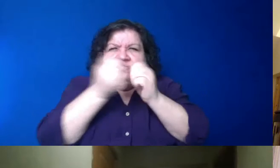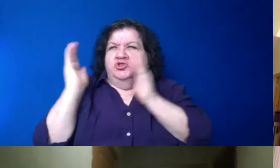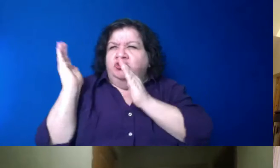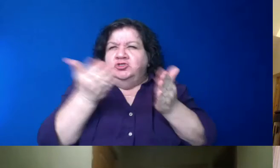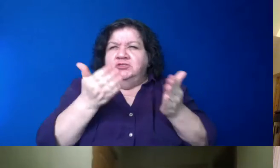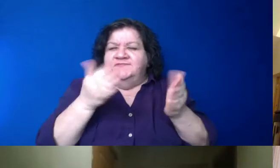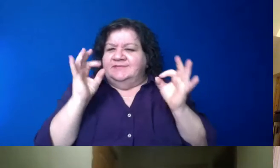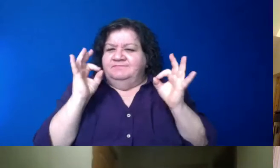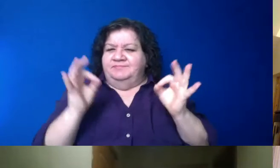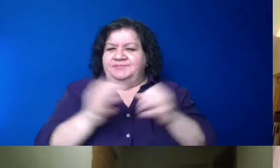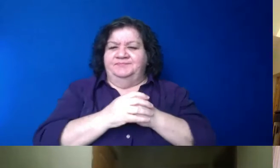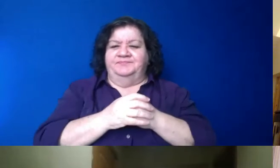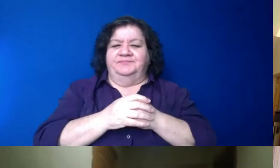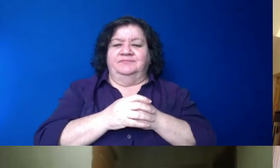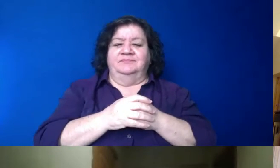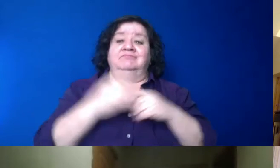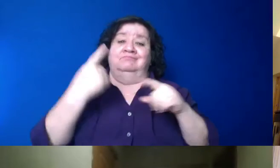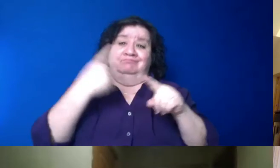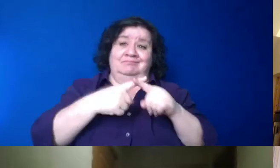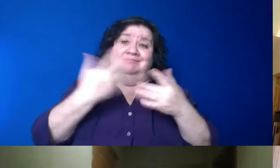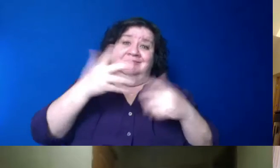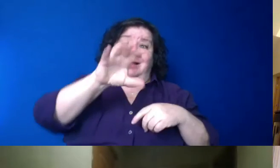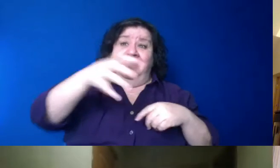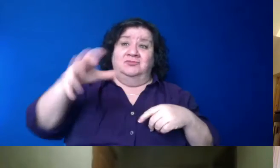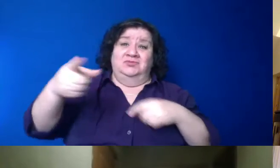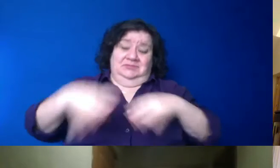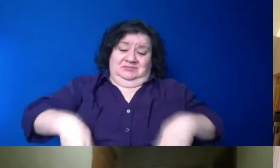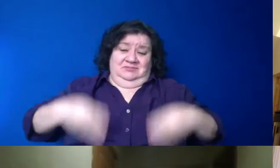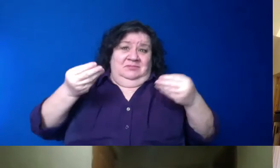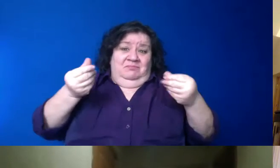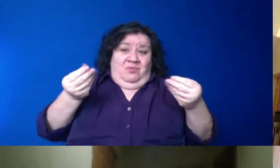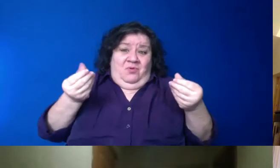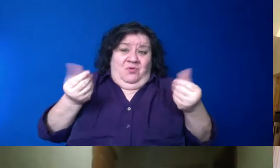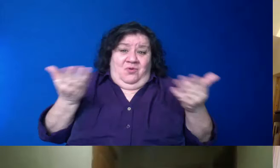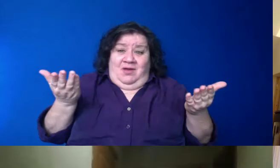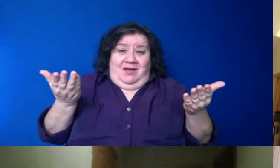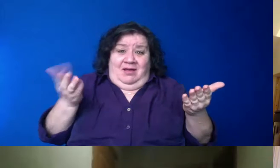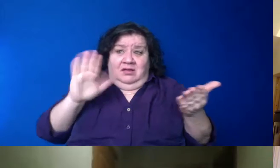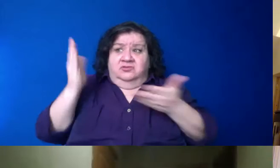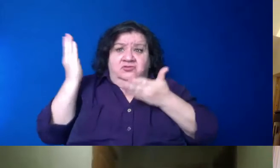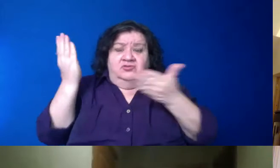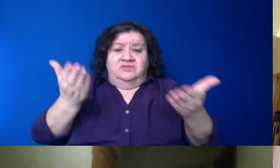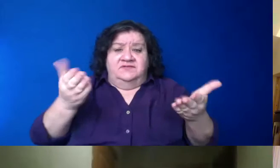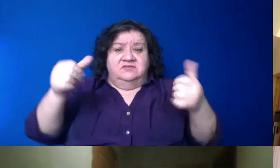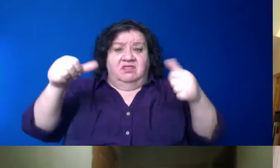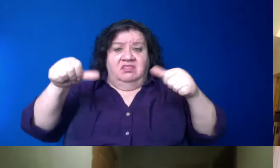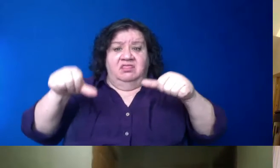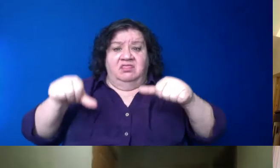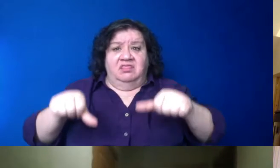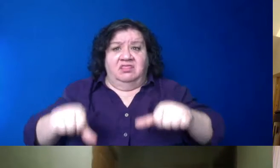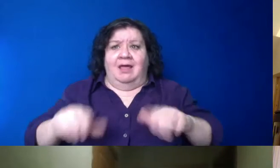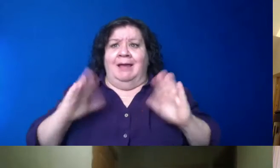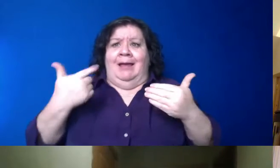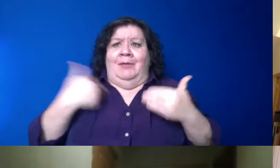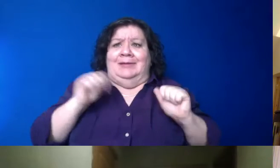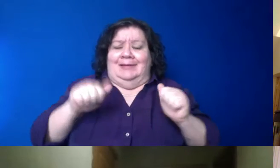to participate in culture, to be part of the ecosystem for the generation of culture and its